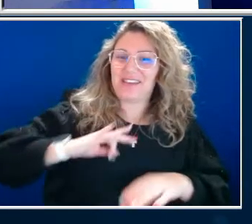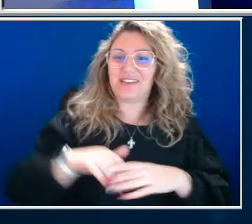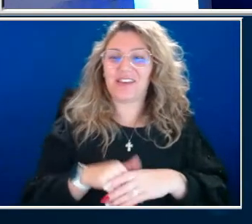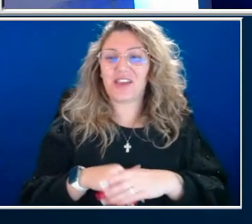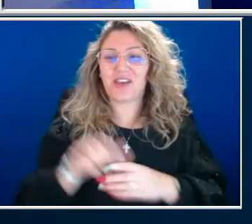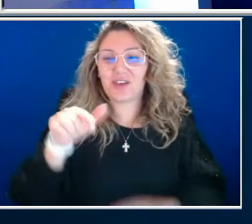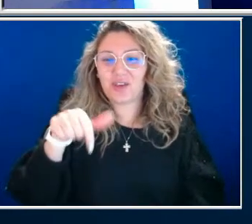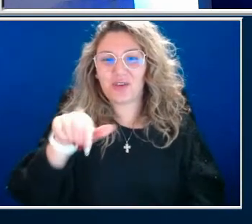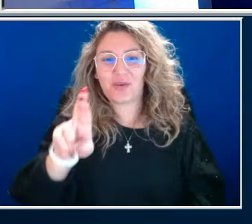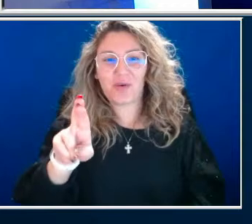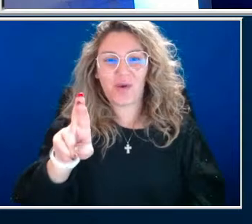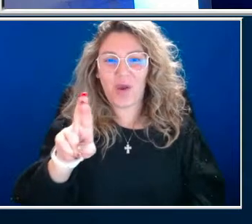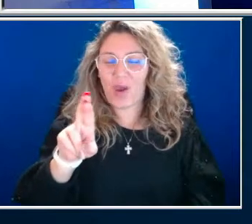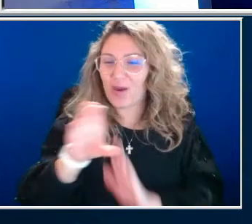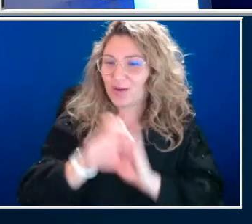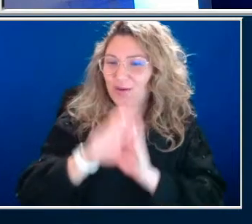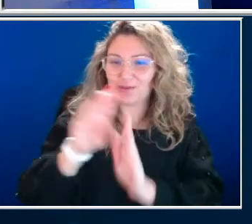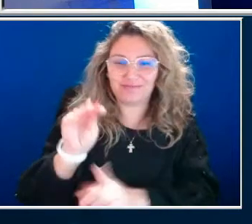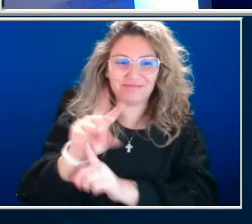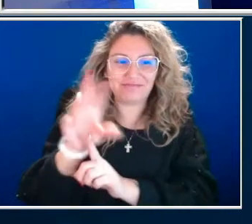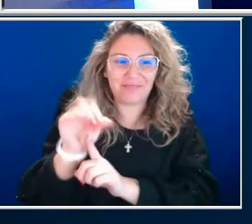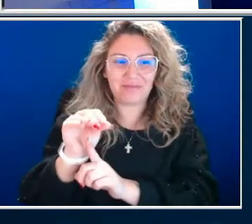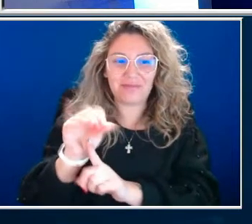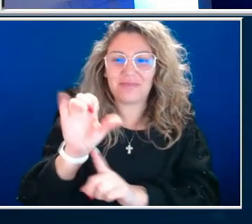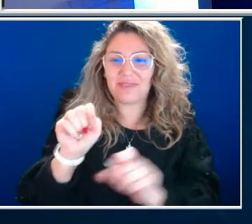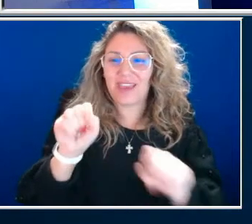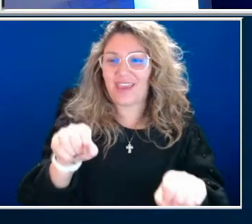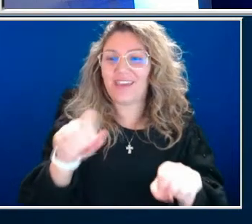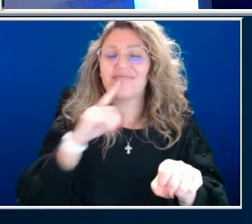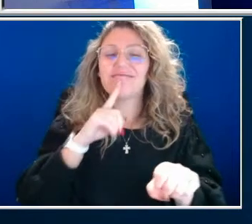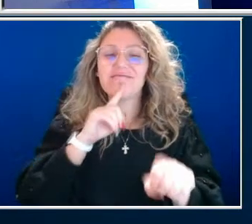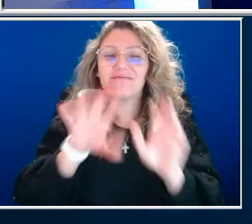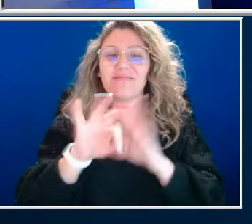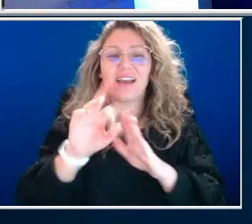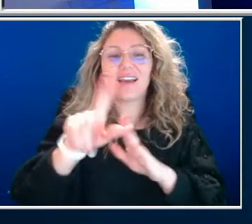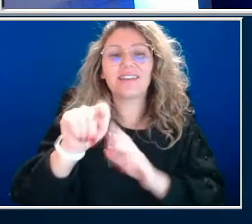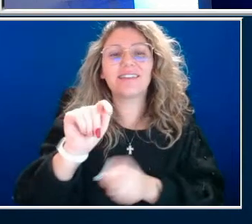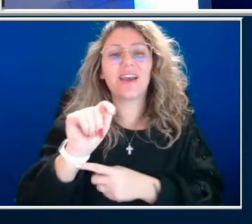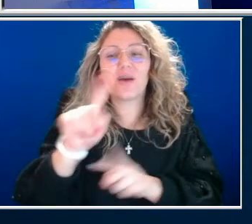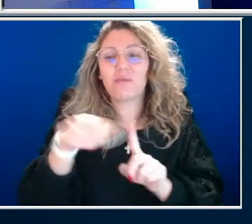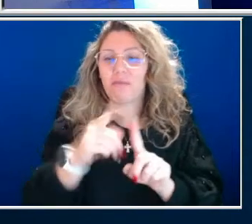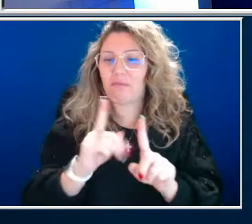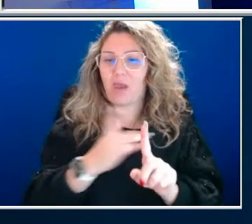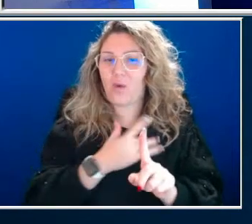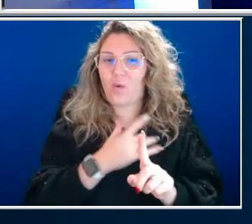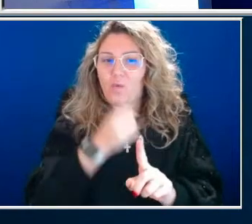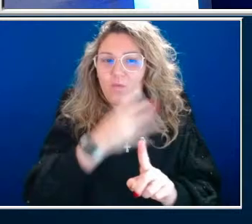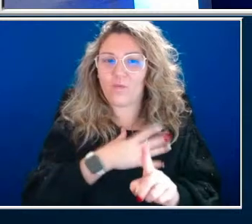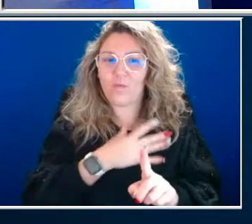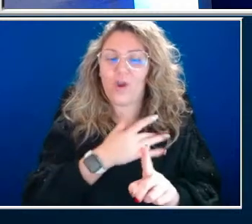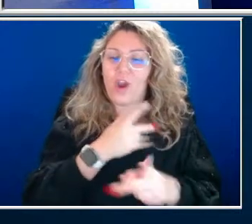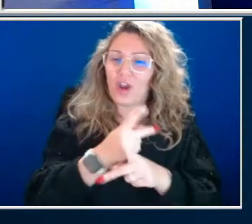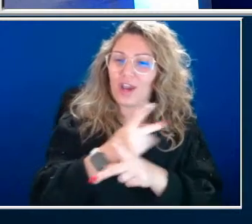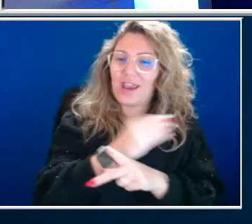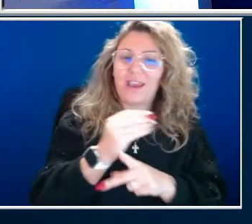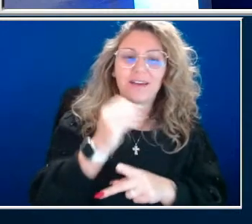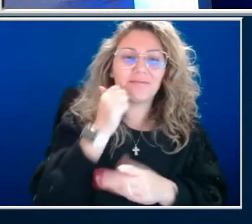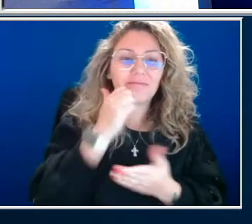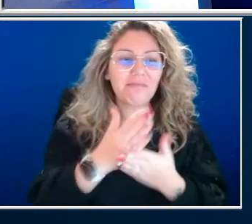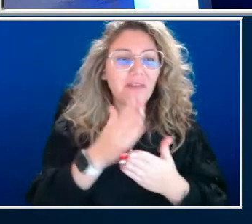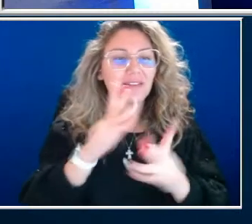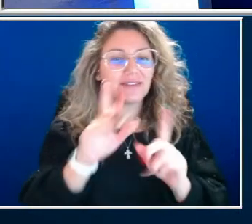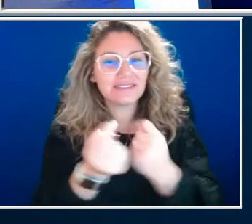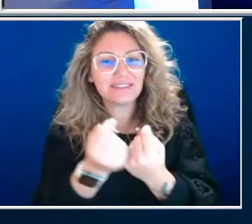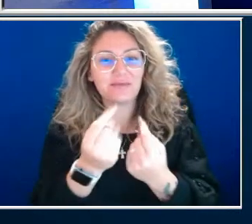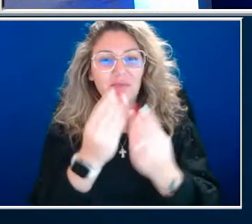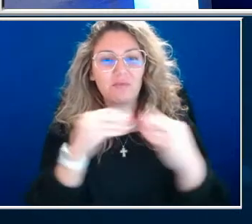screen right now. You can scan it to find out more information about our women's heart care and our menopause teams and get more information about what we're talking about.